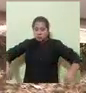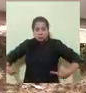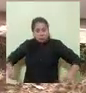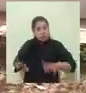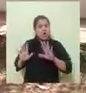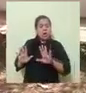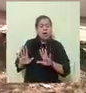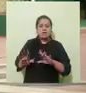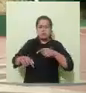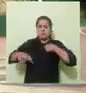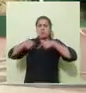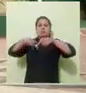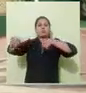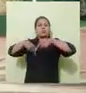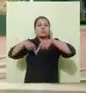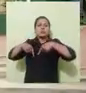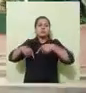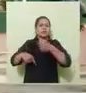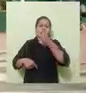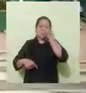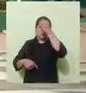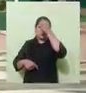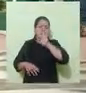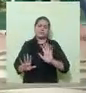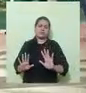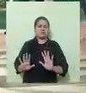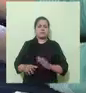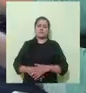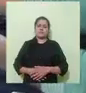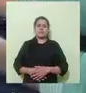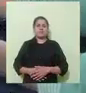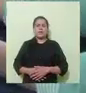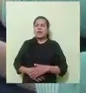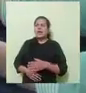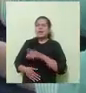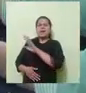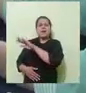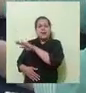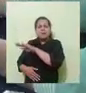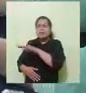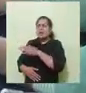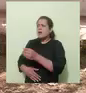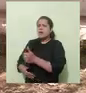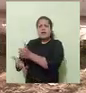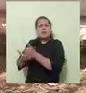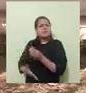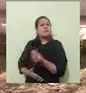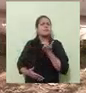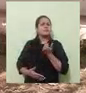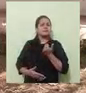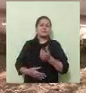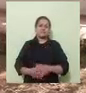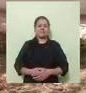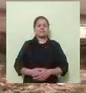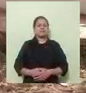If at all you require, there was a special chair for you to move, mobilize. Yeah. Everything was there. And I approached the entrance,